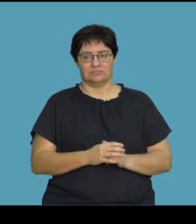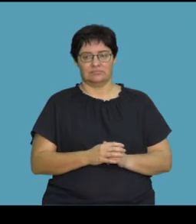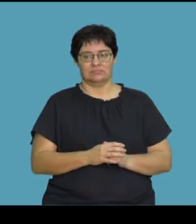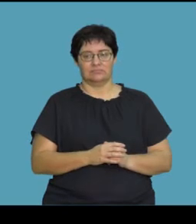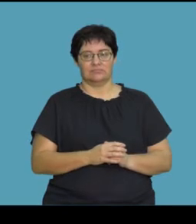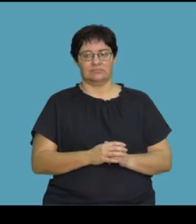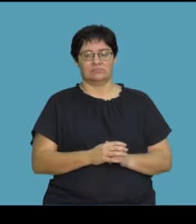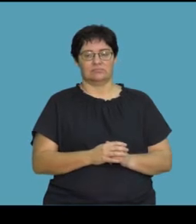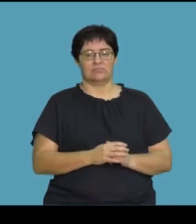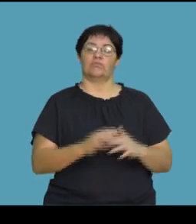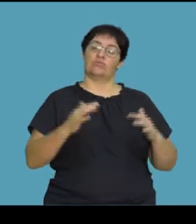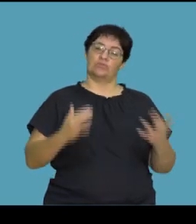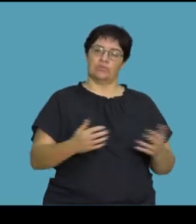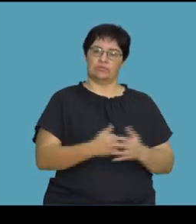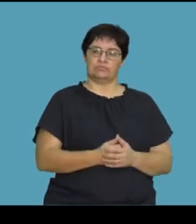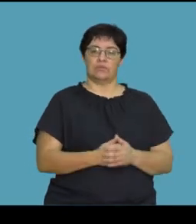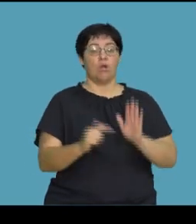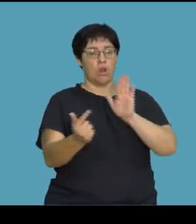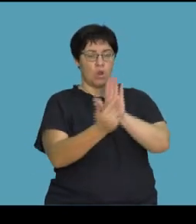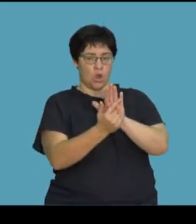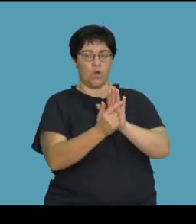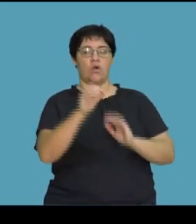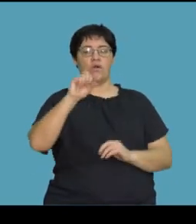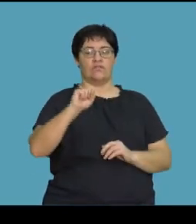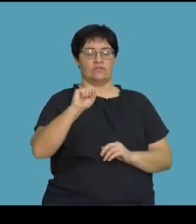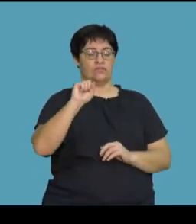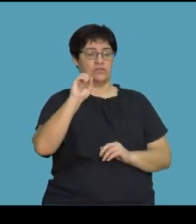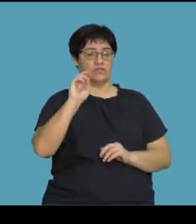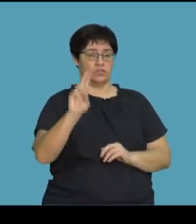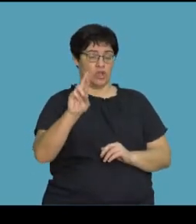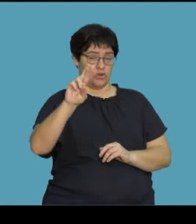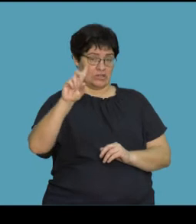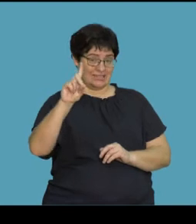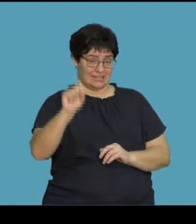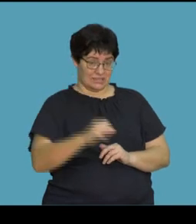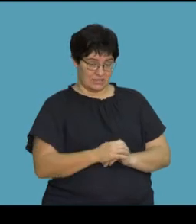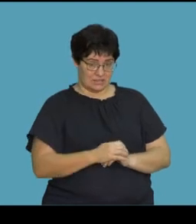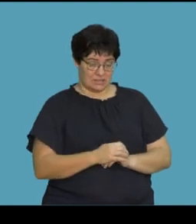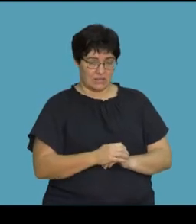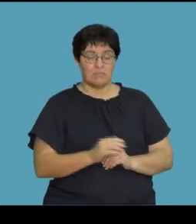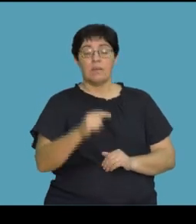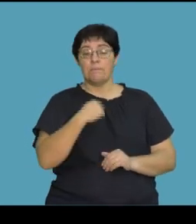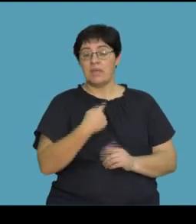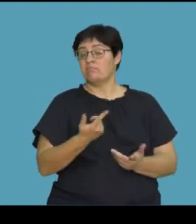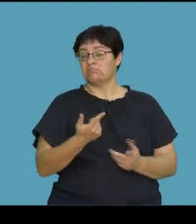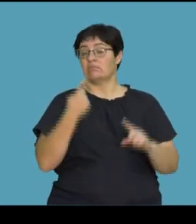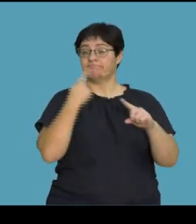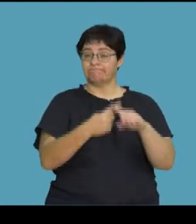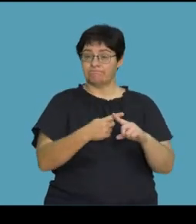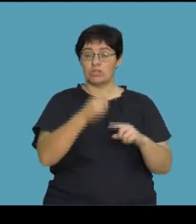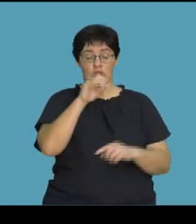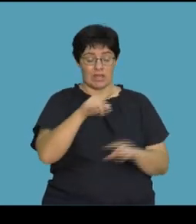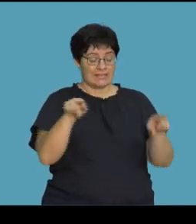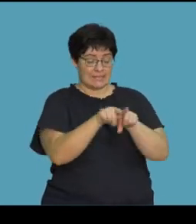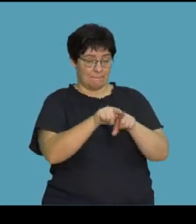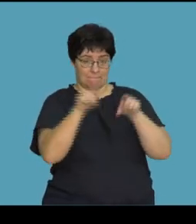there. So some laws of sets that we also have here is, if I am multiplying sets that are